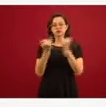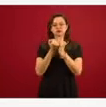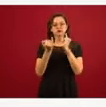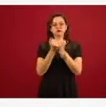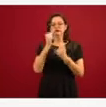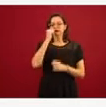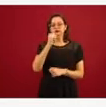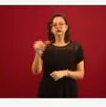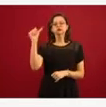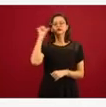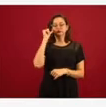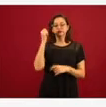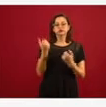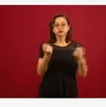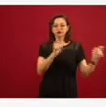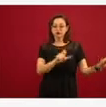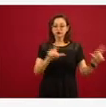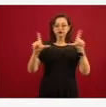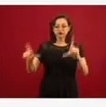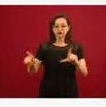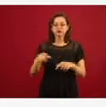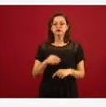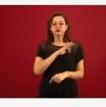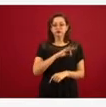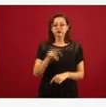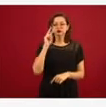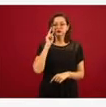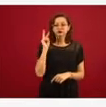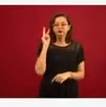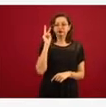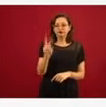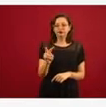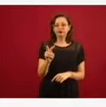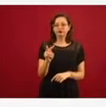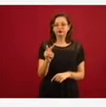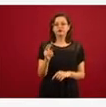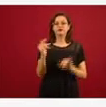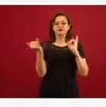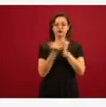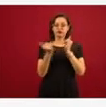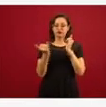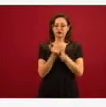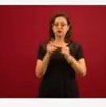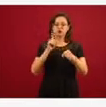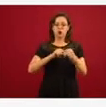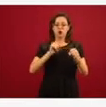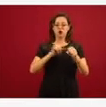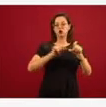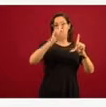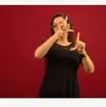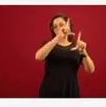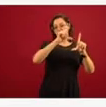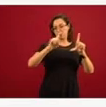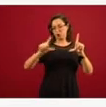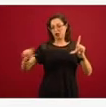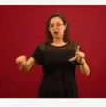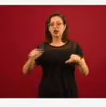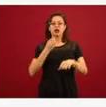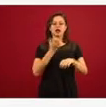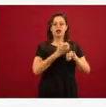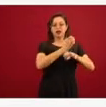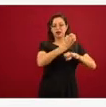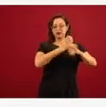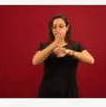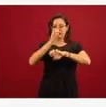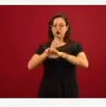28,126 suspect cases. To this day we have 546 deaths, unfortunately, out of a total of studied